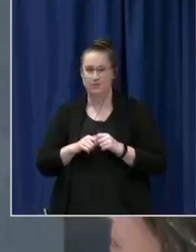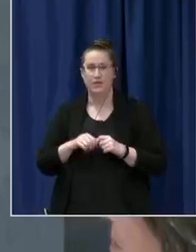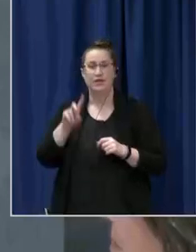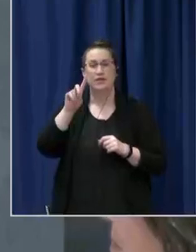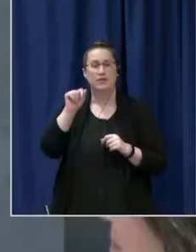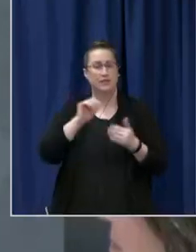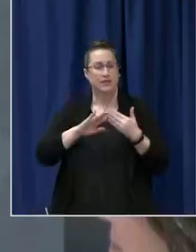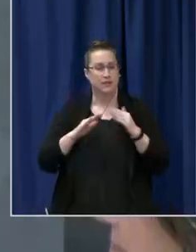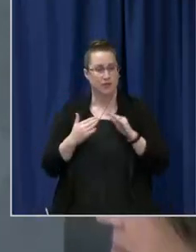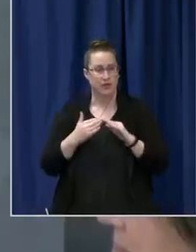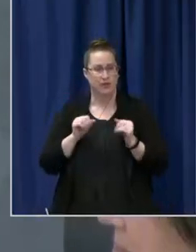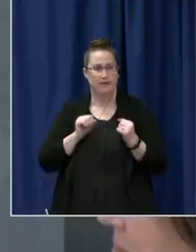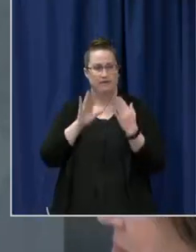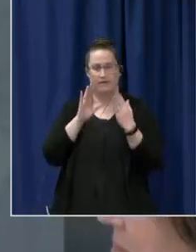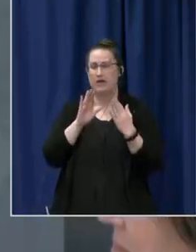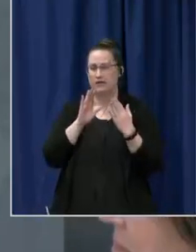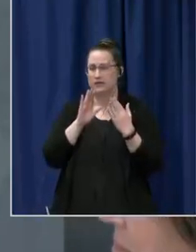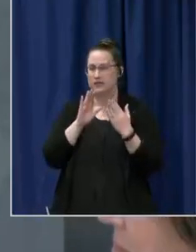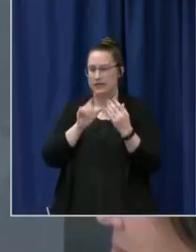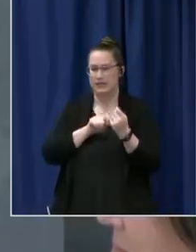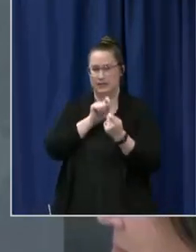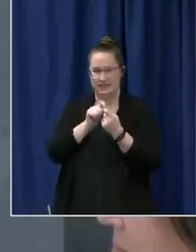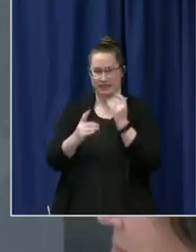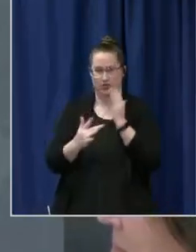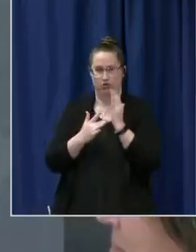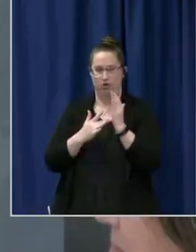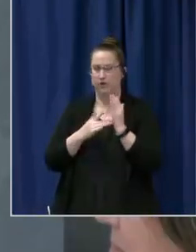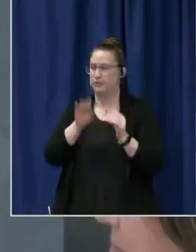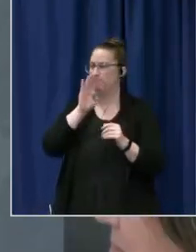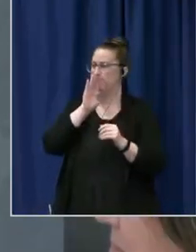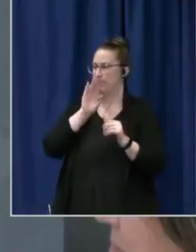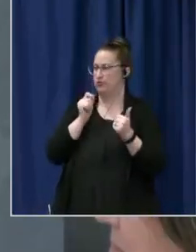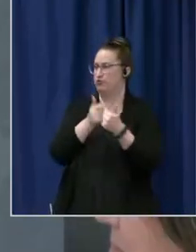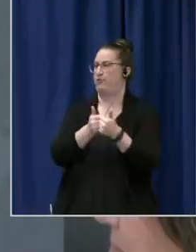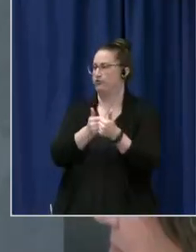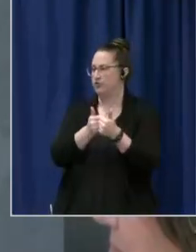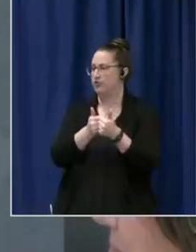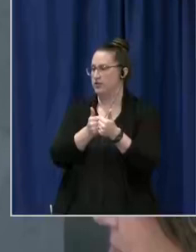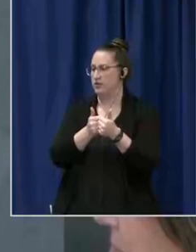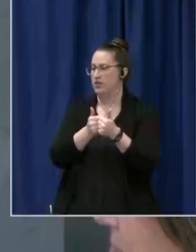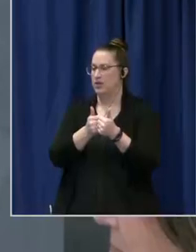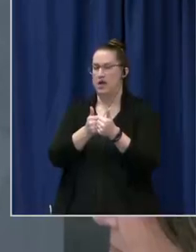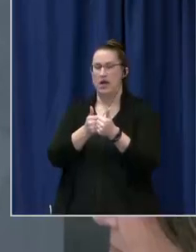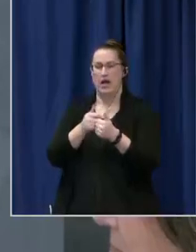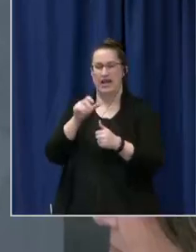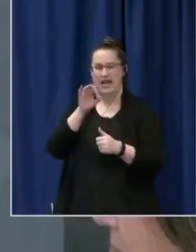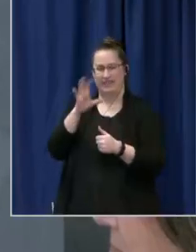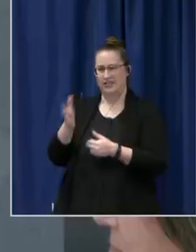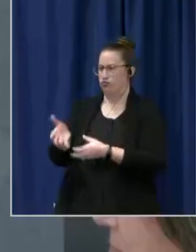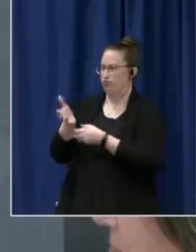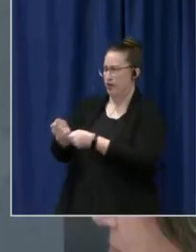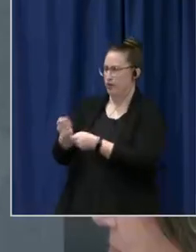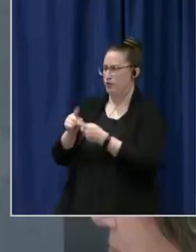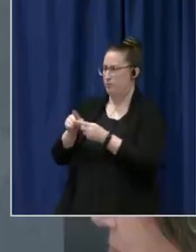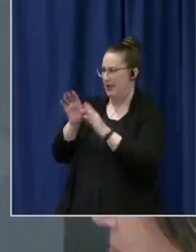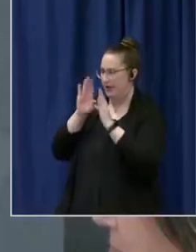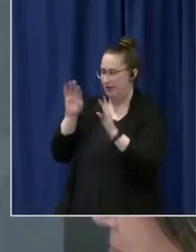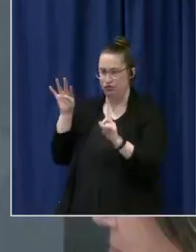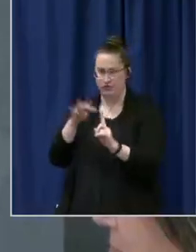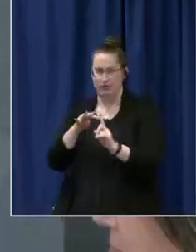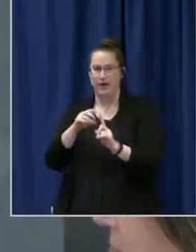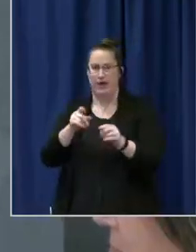disability community faces specific technology challenges to which we are entrusted to pay attention and to